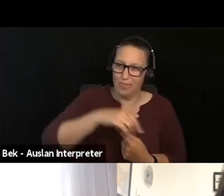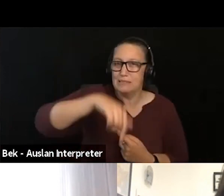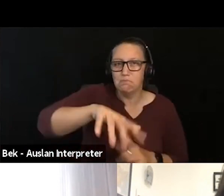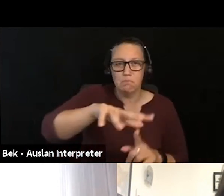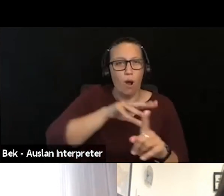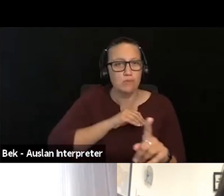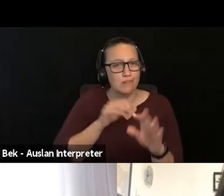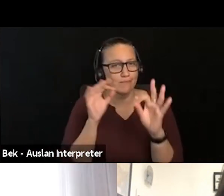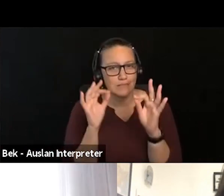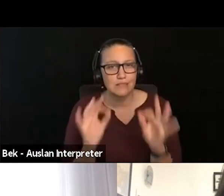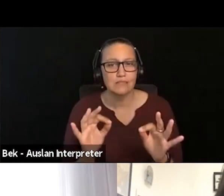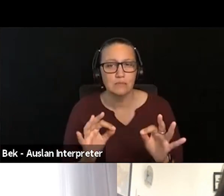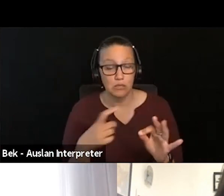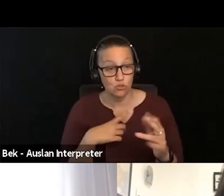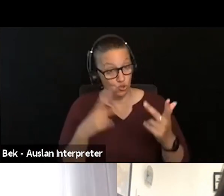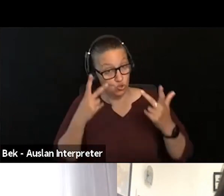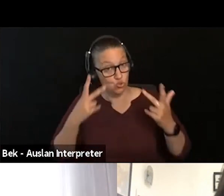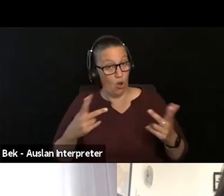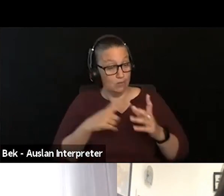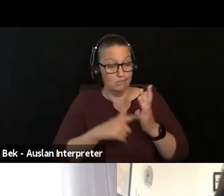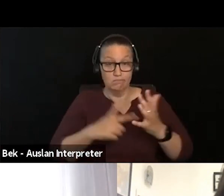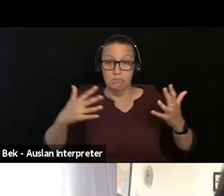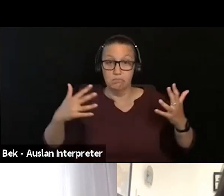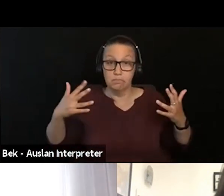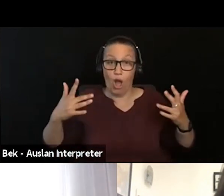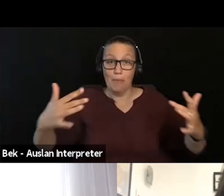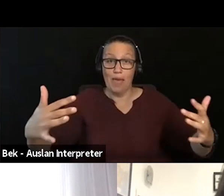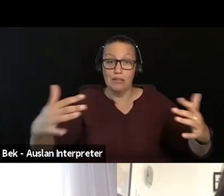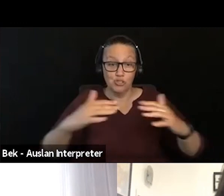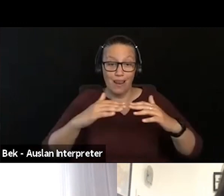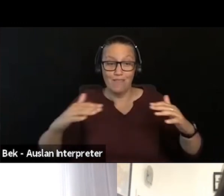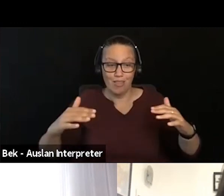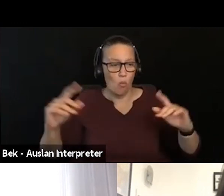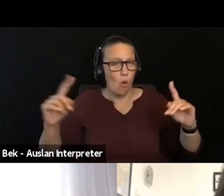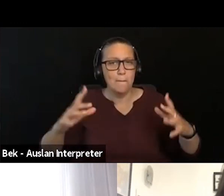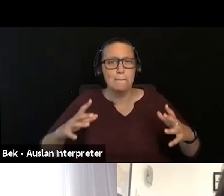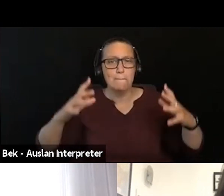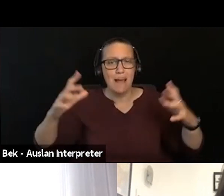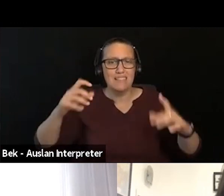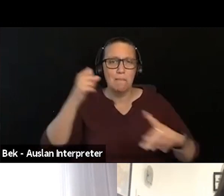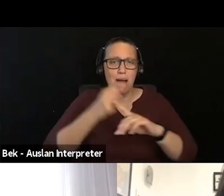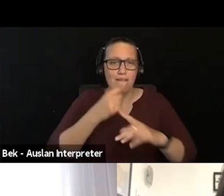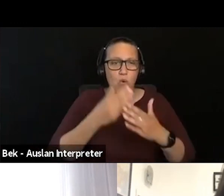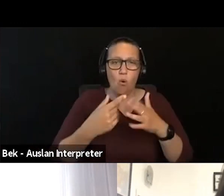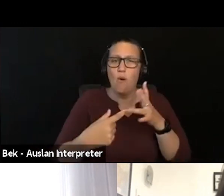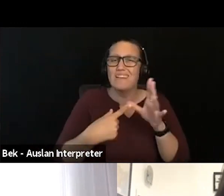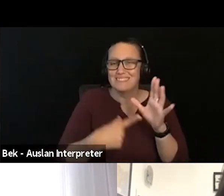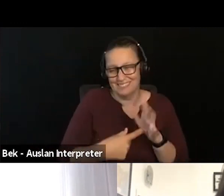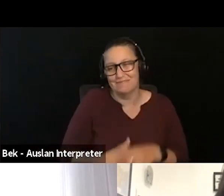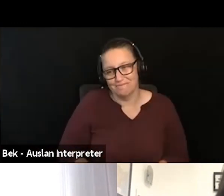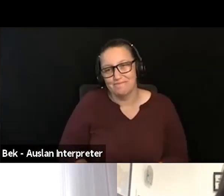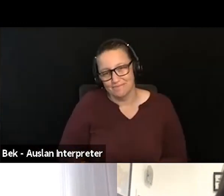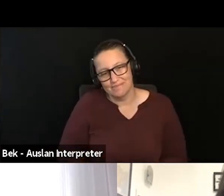it demonstrates at a population level major impact of opiate agonist treatment, and that really